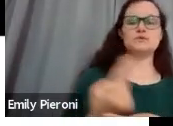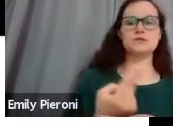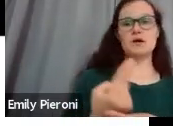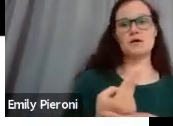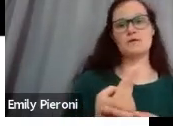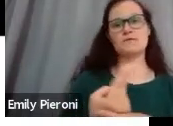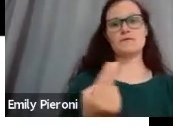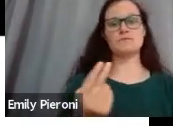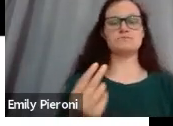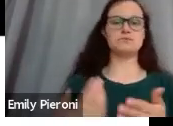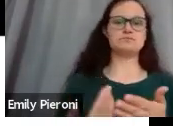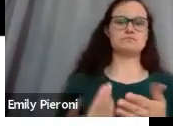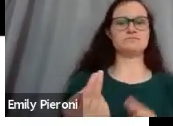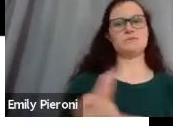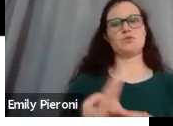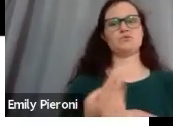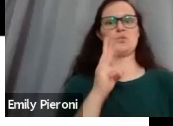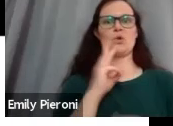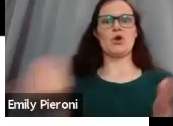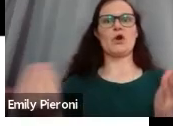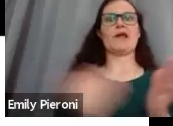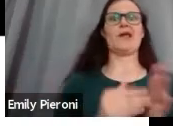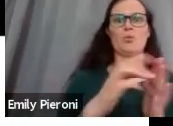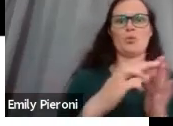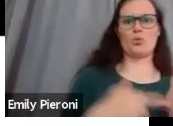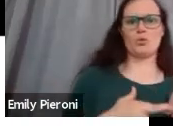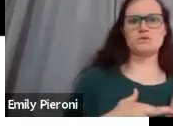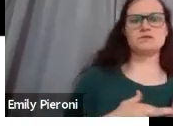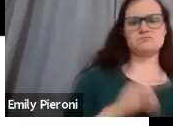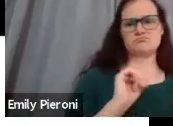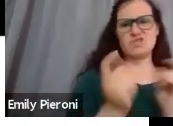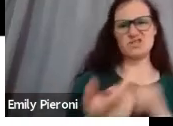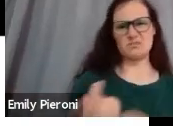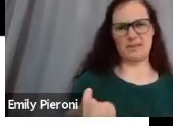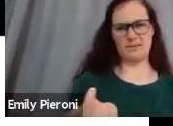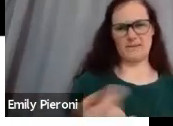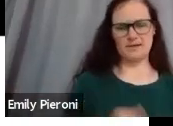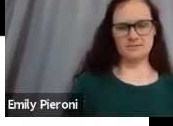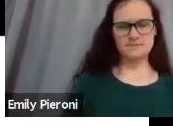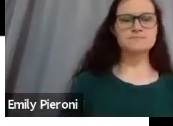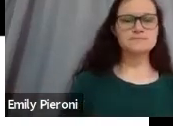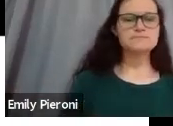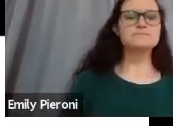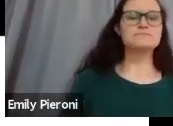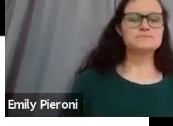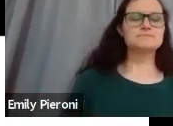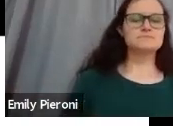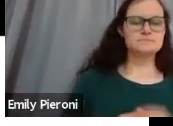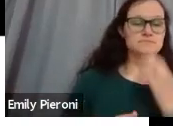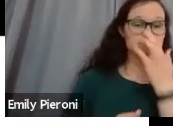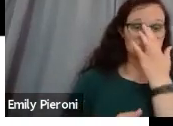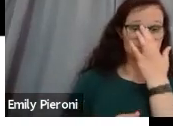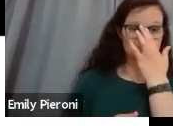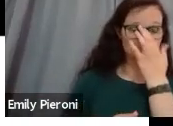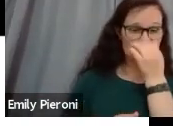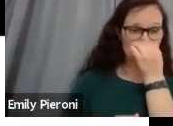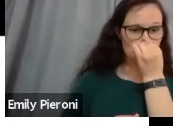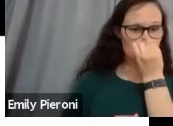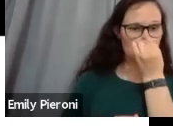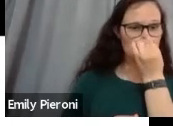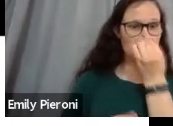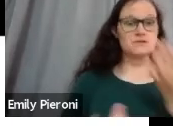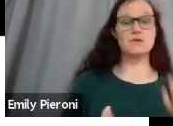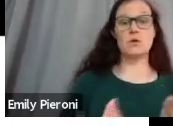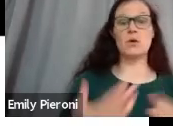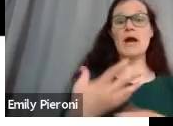reuse inside oil and gas, jurisdiction and regulations remain under the Oil Conservation Division, and reuse outside